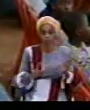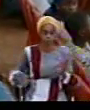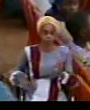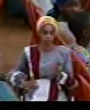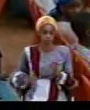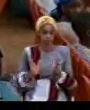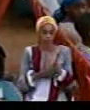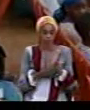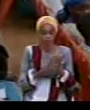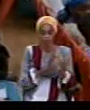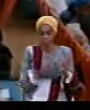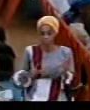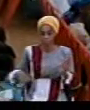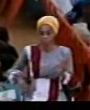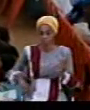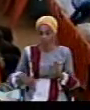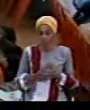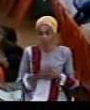I was having a lot of pain.